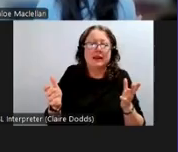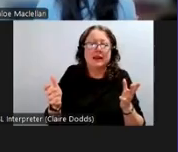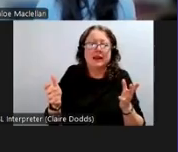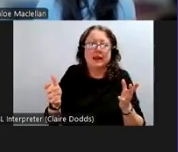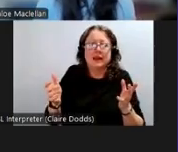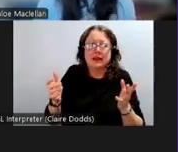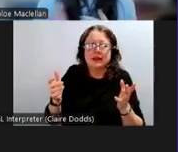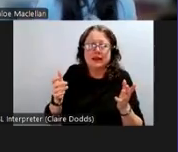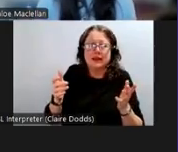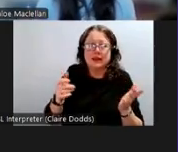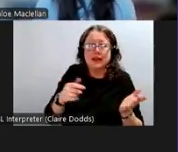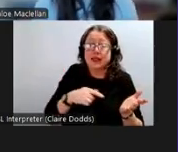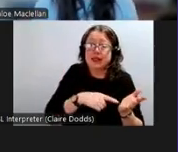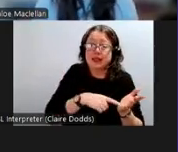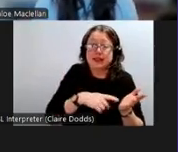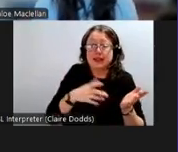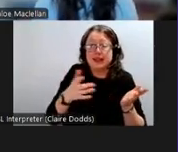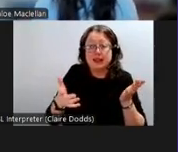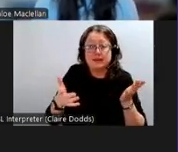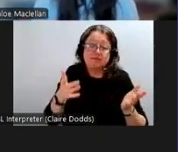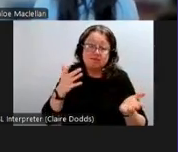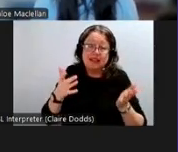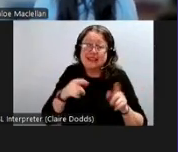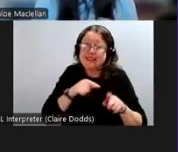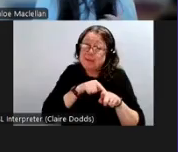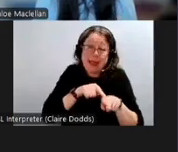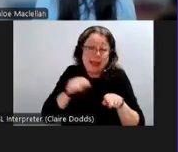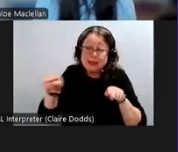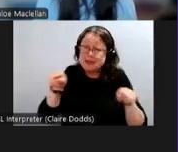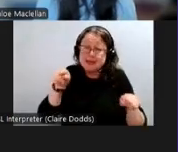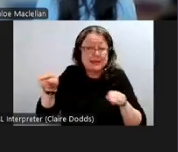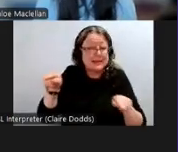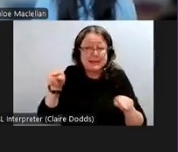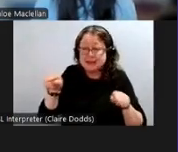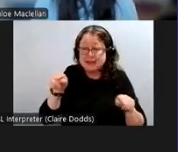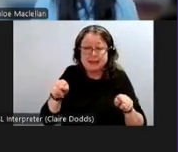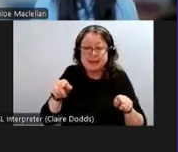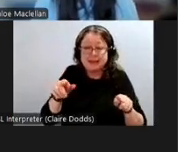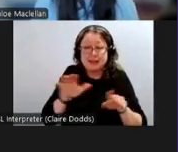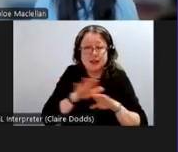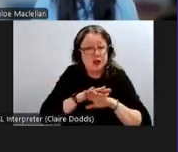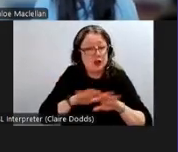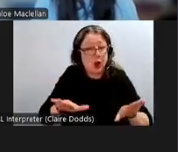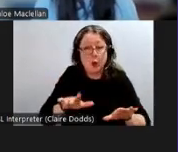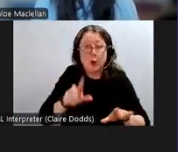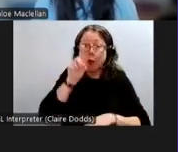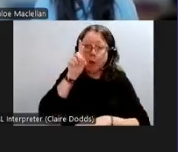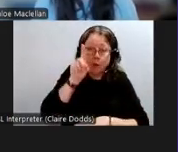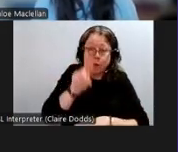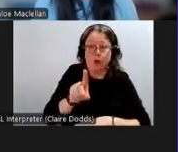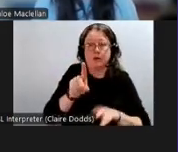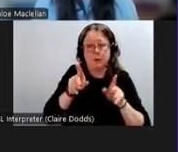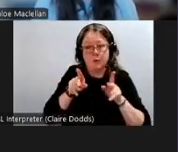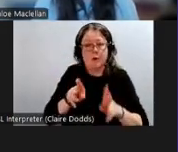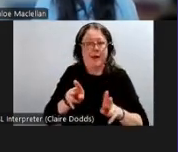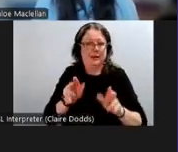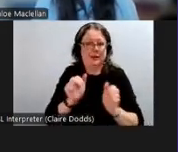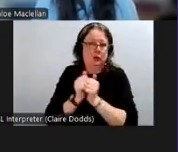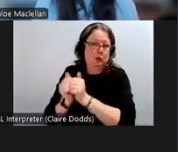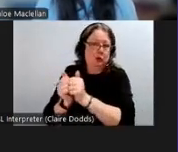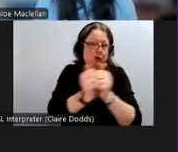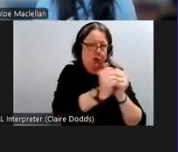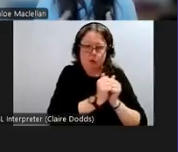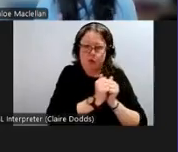charge for tickets and report the opposite. So you know, there's no one shoe fits all, one size fits all for this,